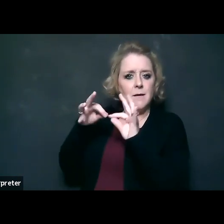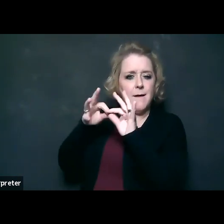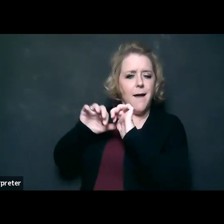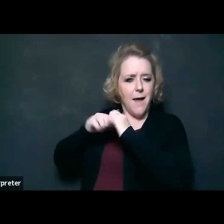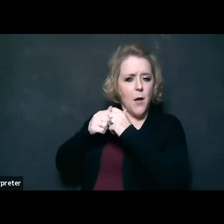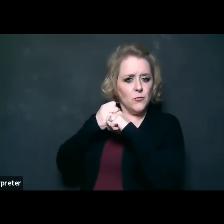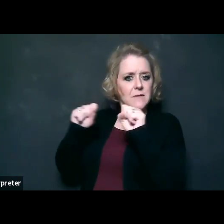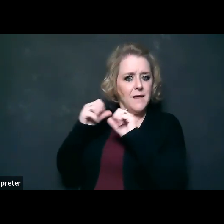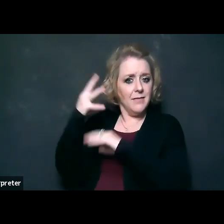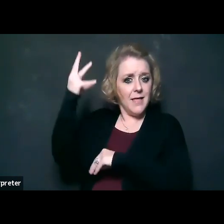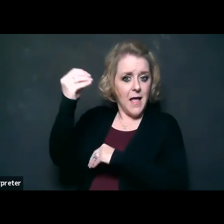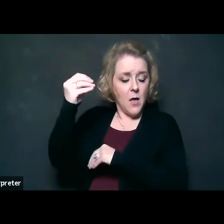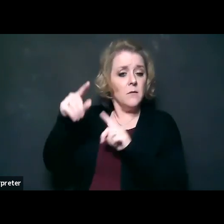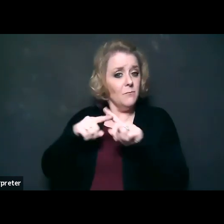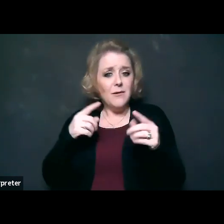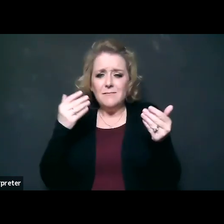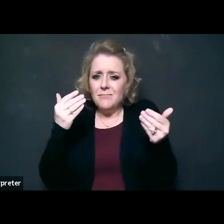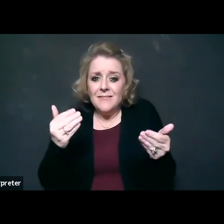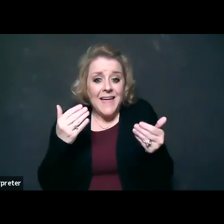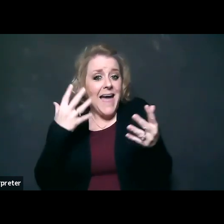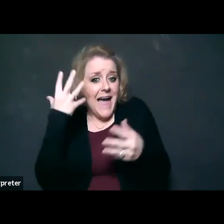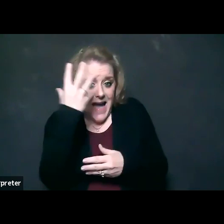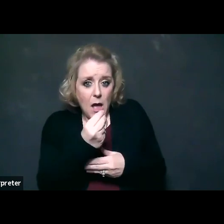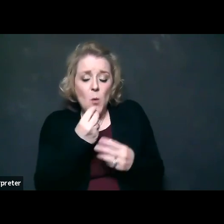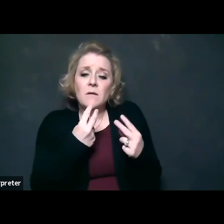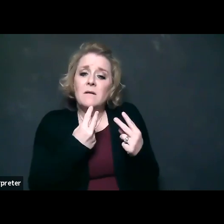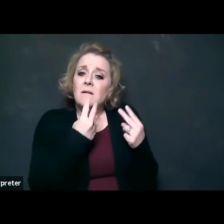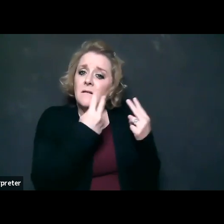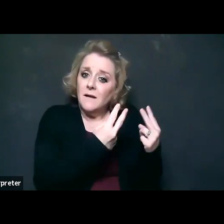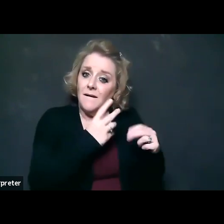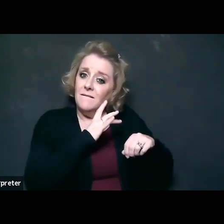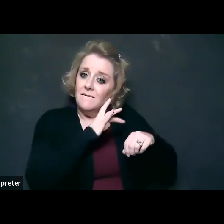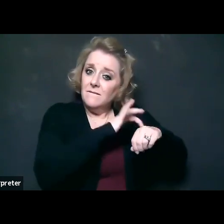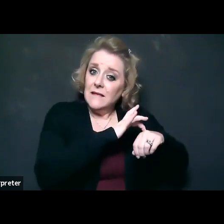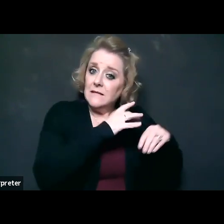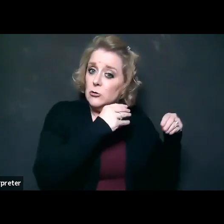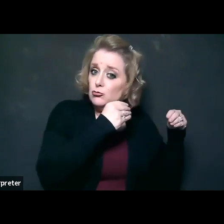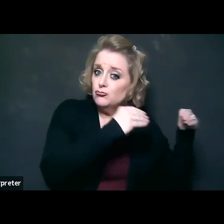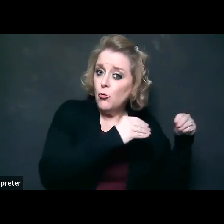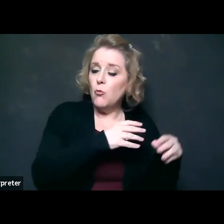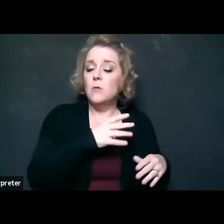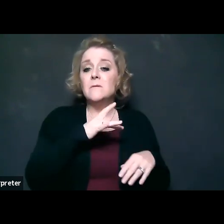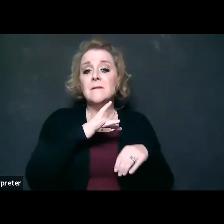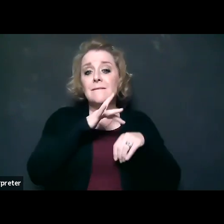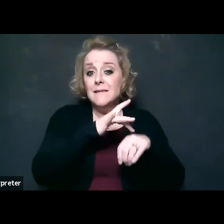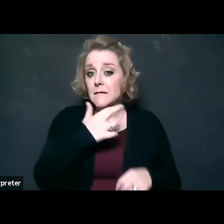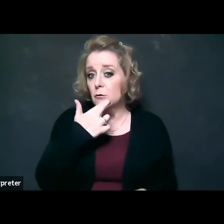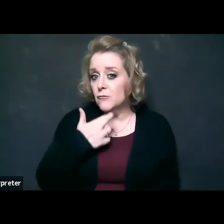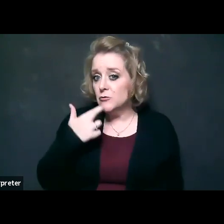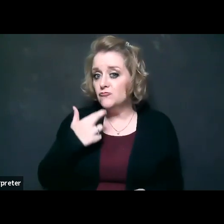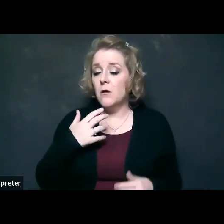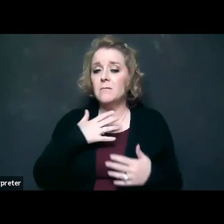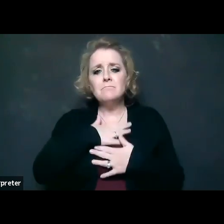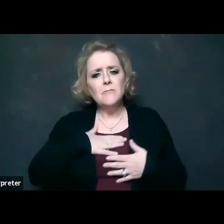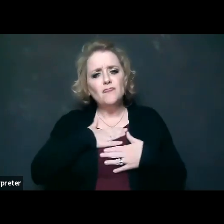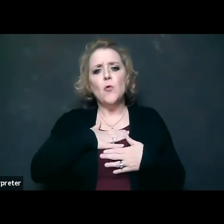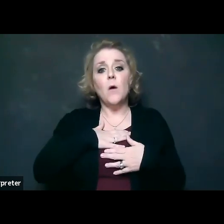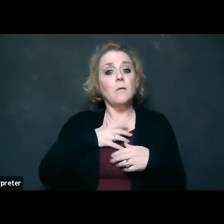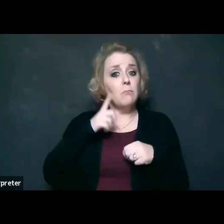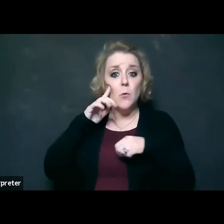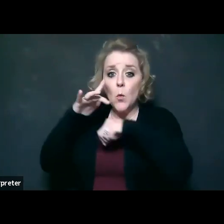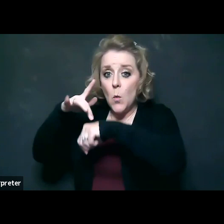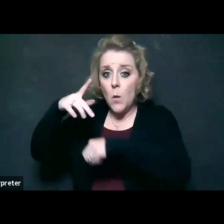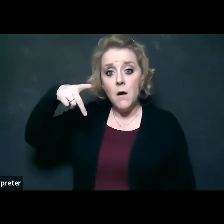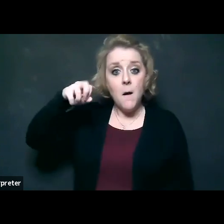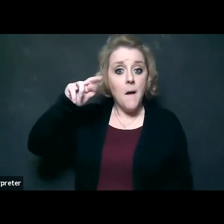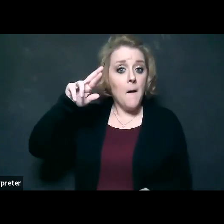our businesses. Let's visit our stores. Let's visit our restaurants. Let's enjoy our life. Let's go to the park. Let's ride our bikes.